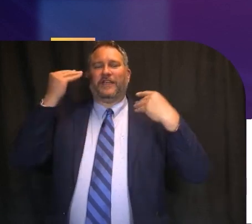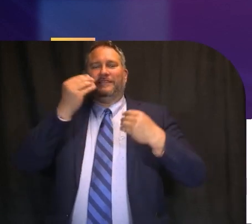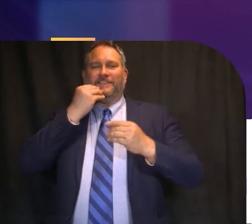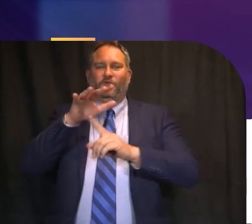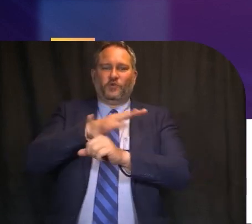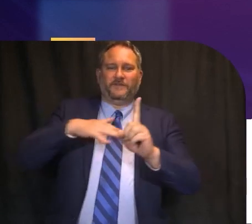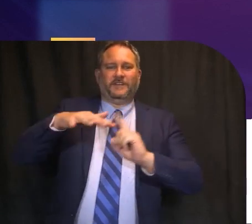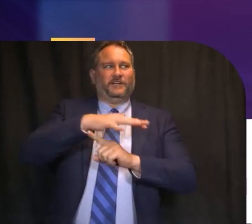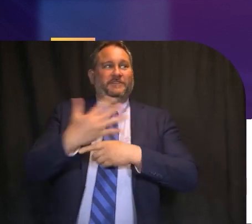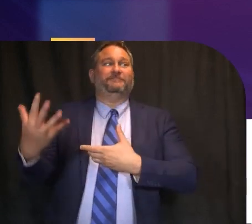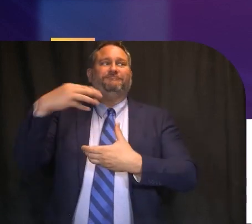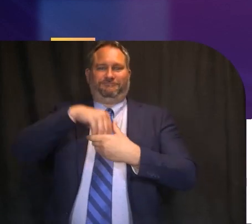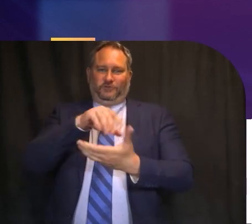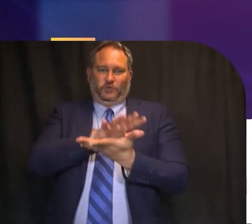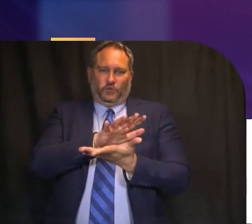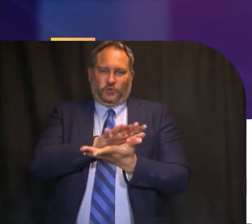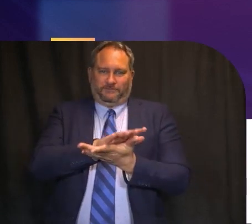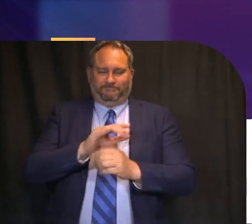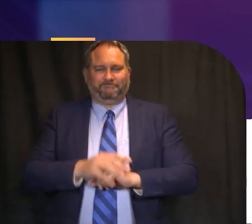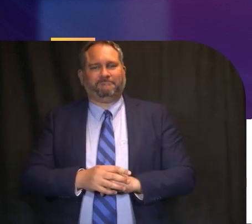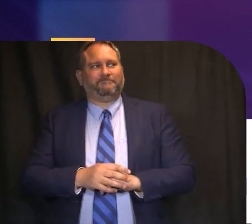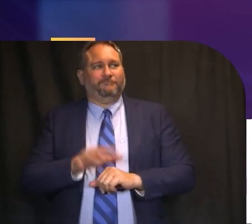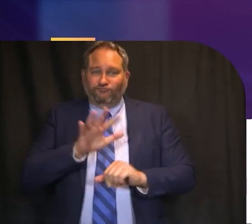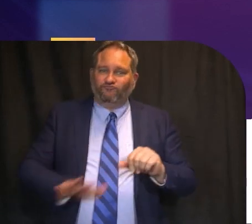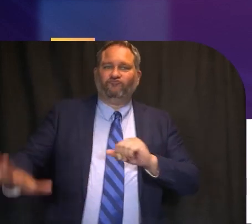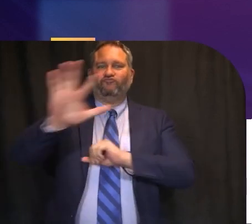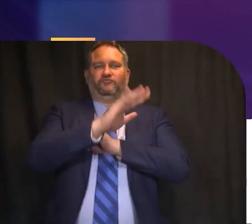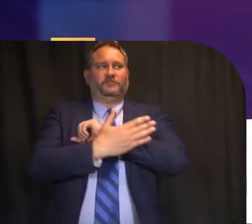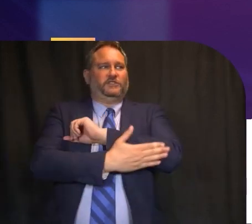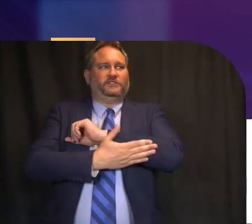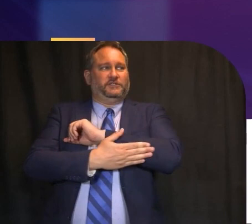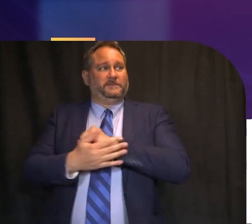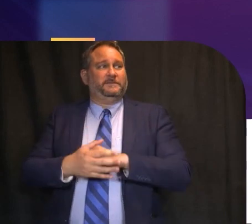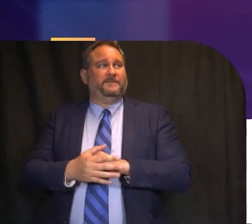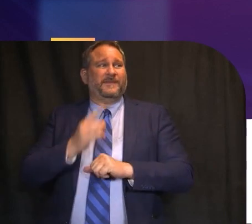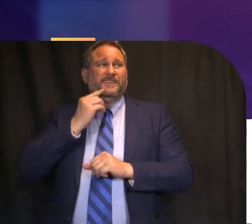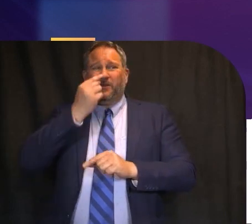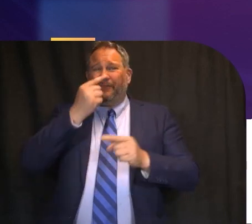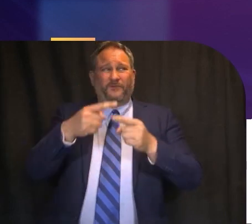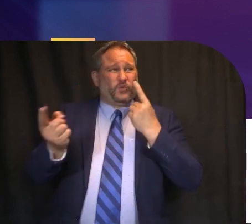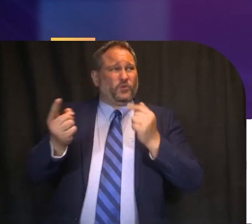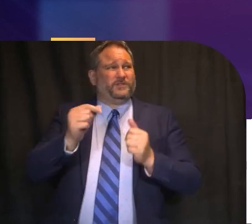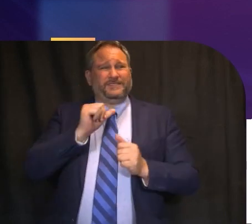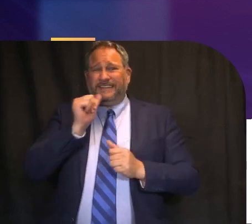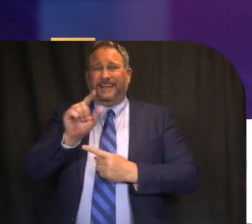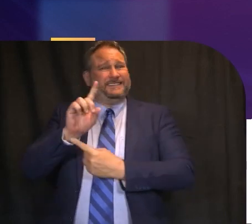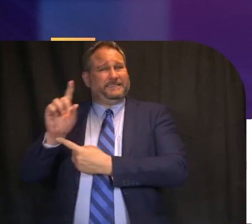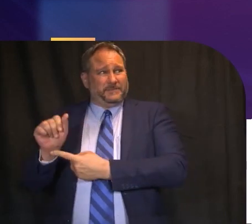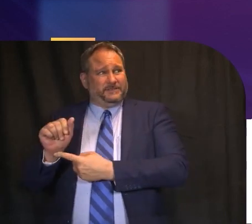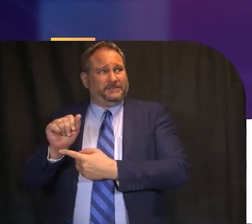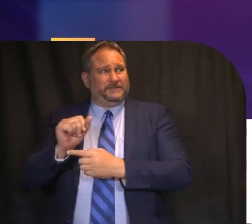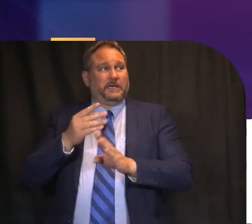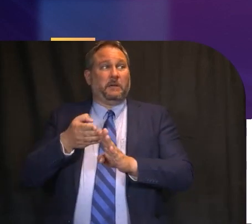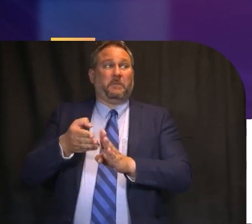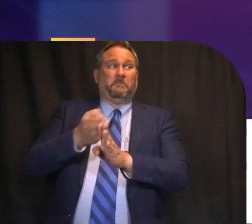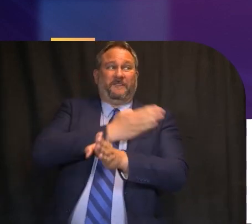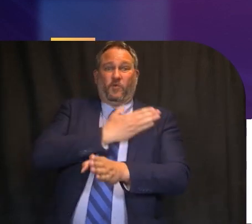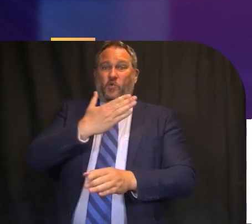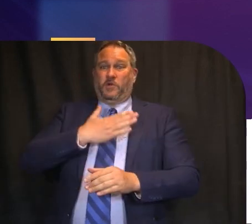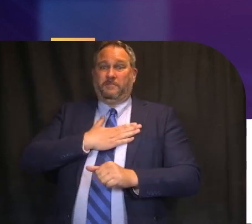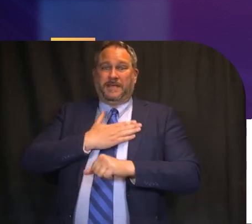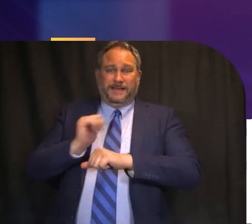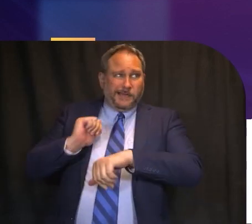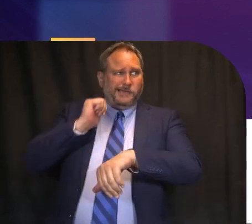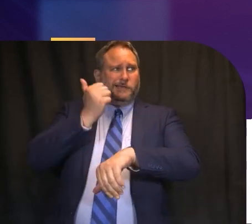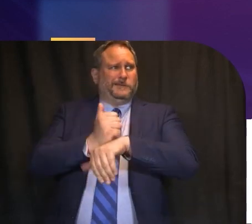to be a disability. Before my internship with the disability organization in 2020, I didn't identify with the disability community.